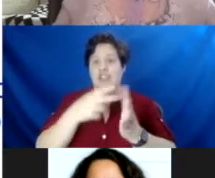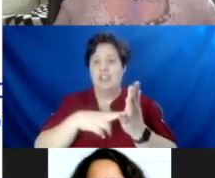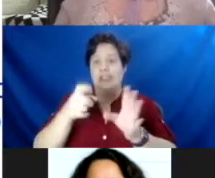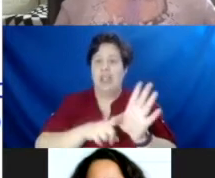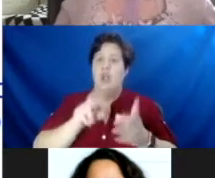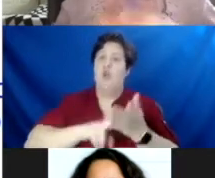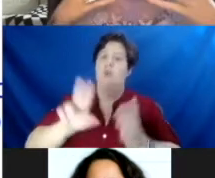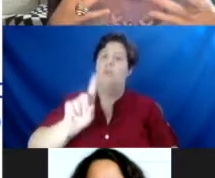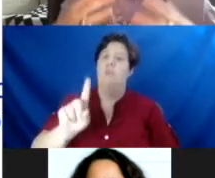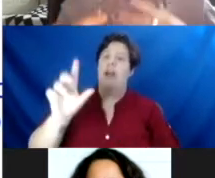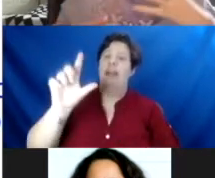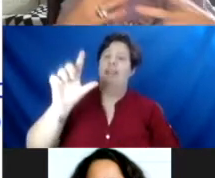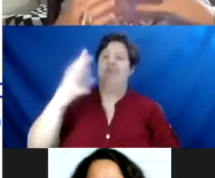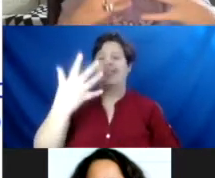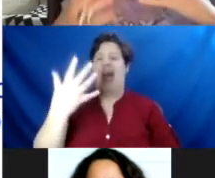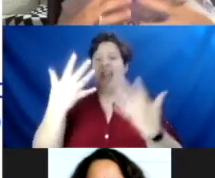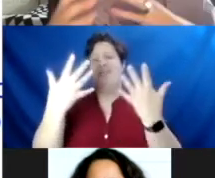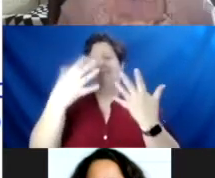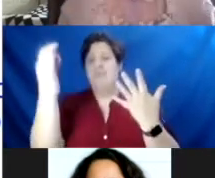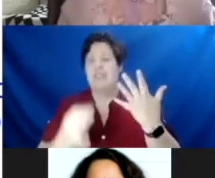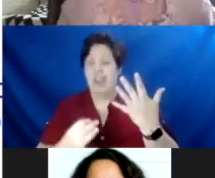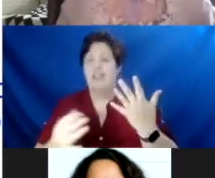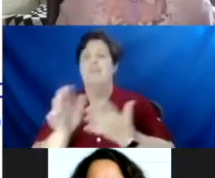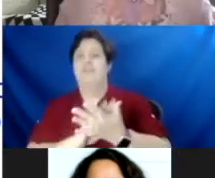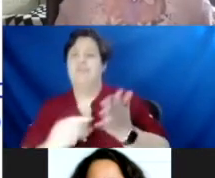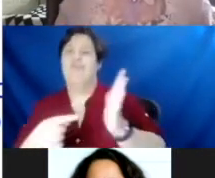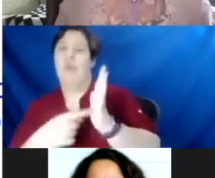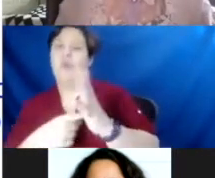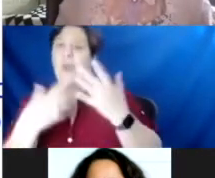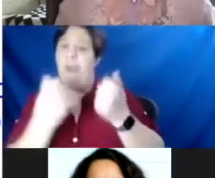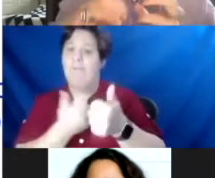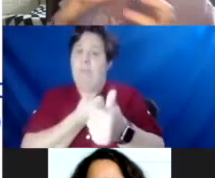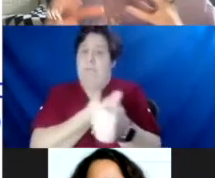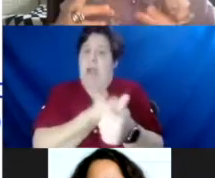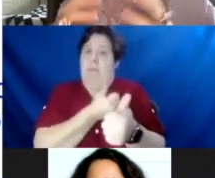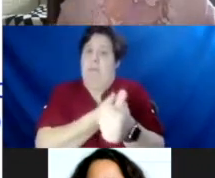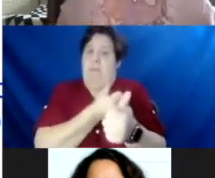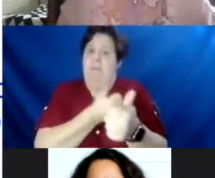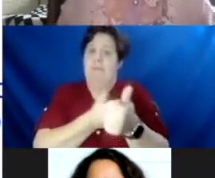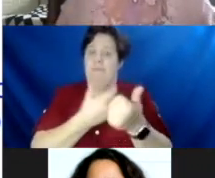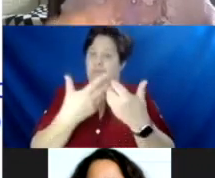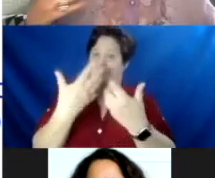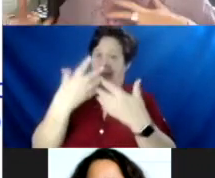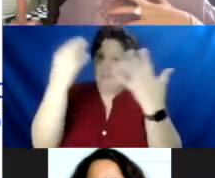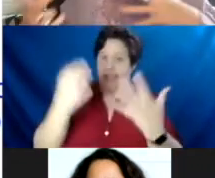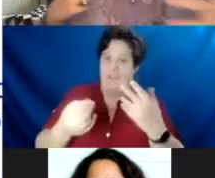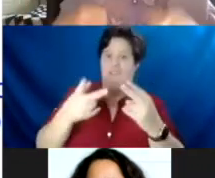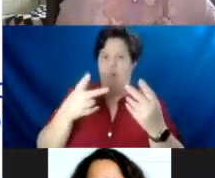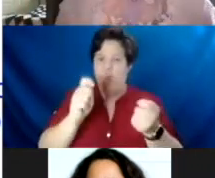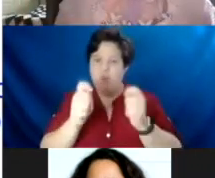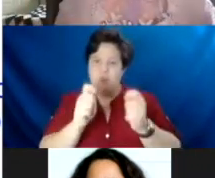10%, and again, it's important to us that there's this 10% of space for things to